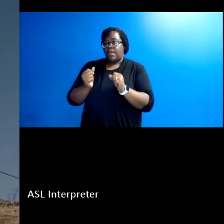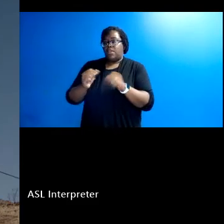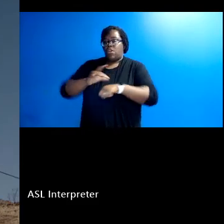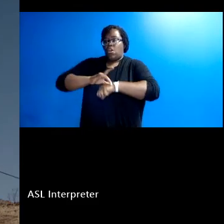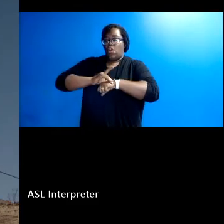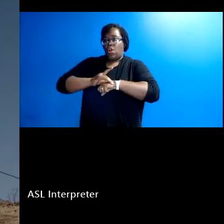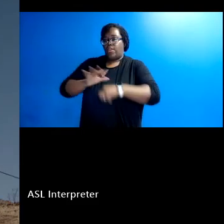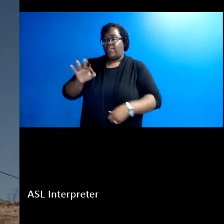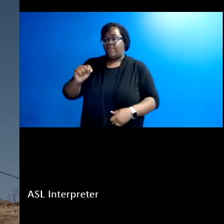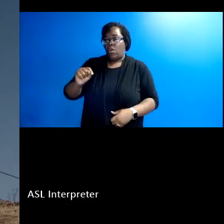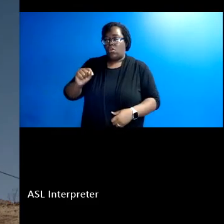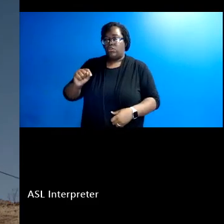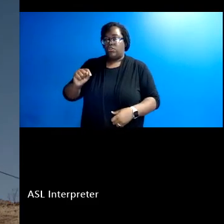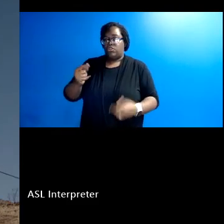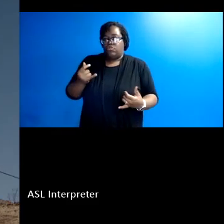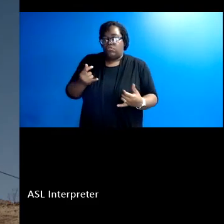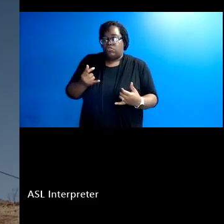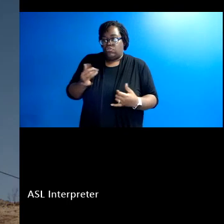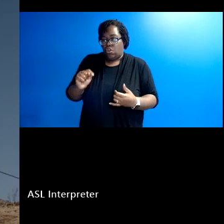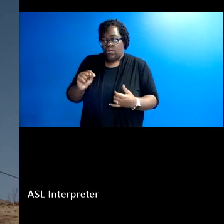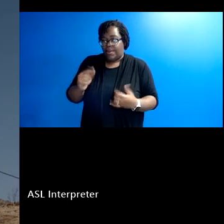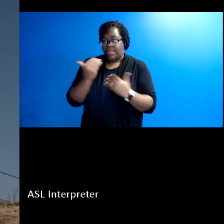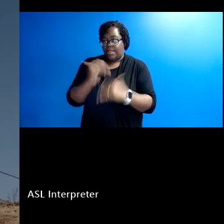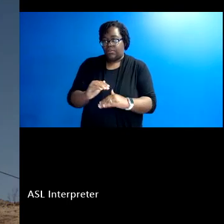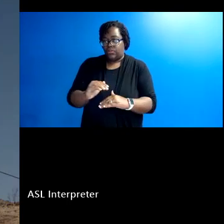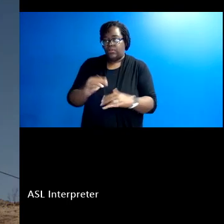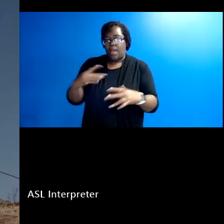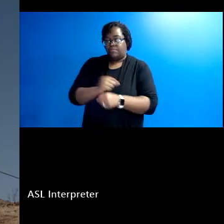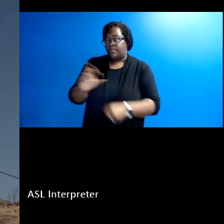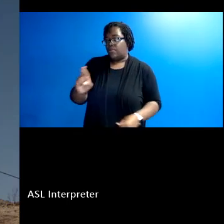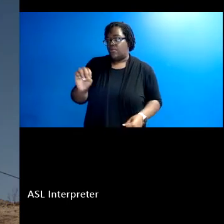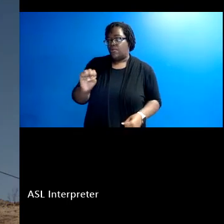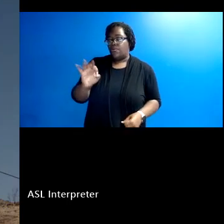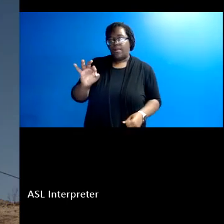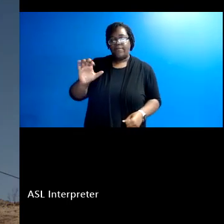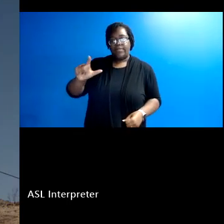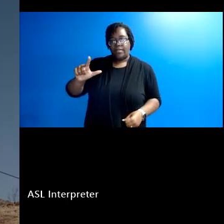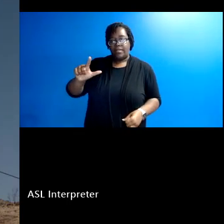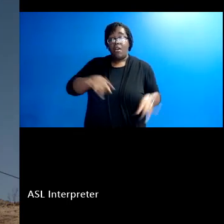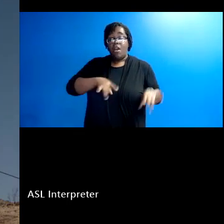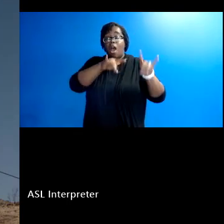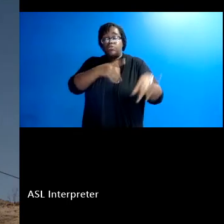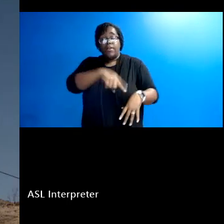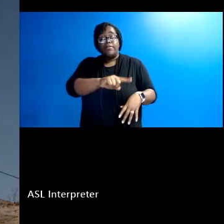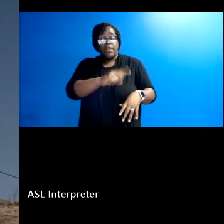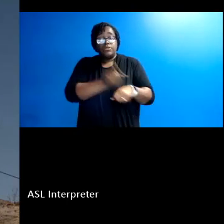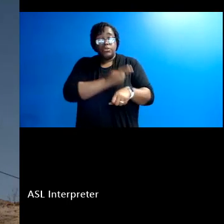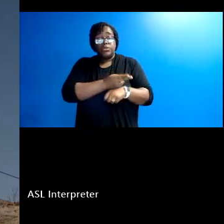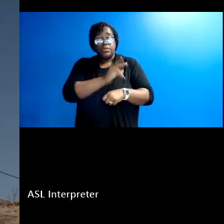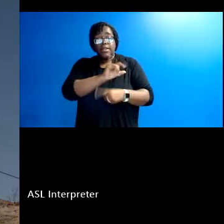or REVCL for short. This is a technology that is used throughout Australia to reduce wildfires.